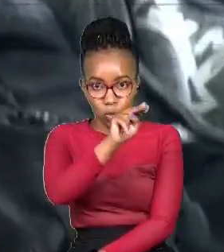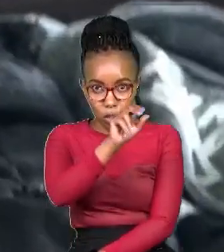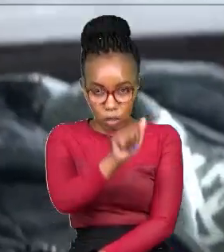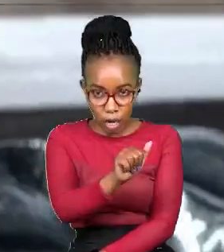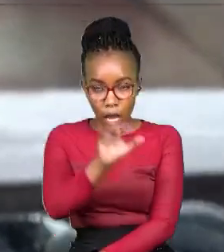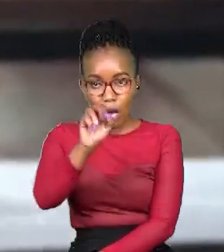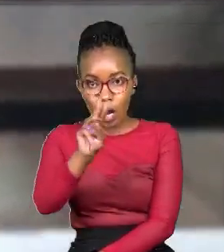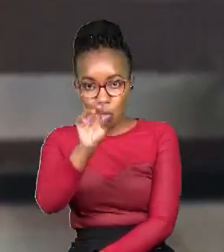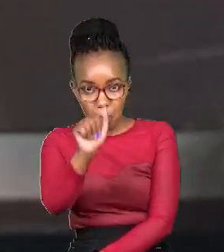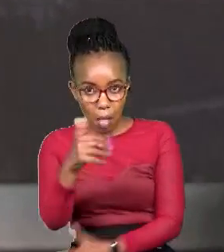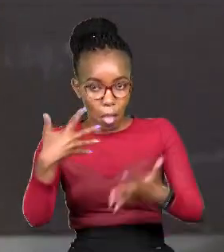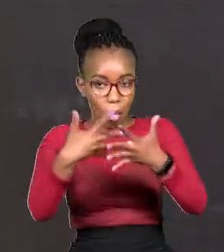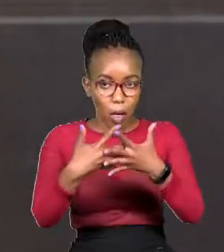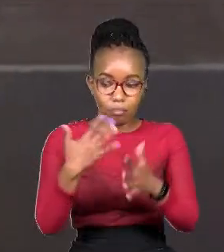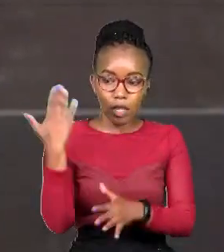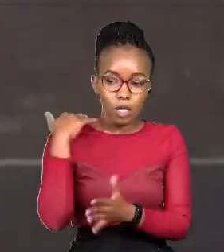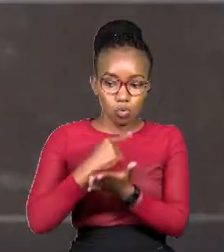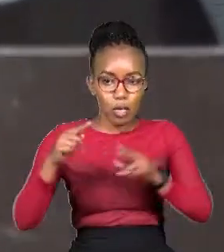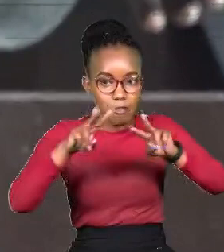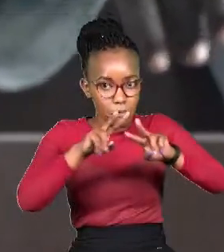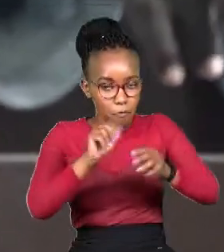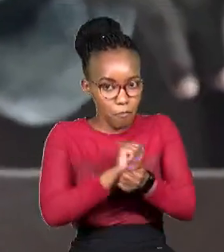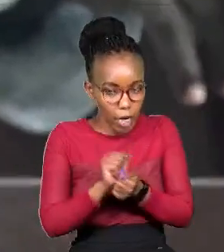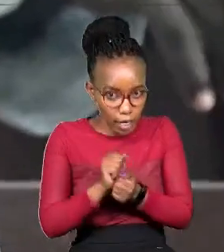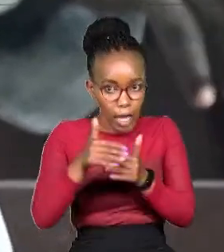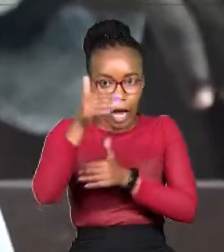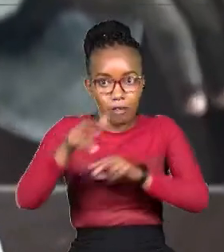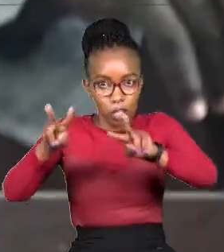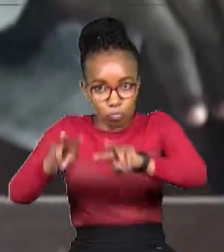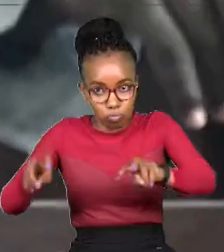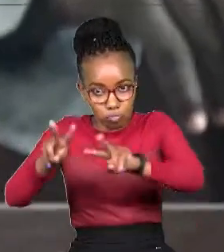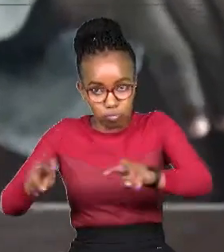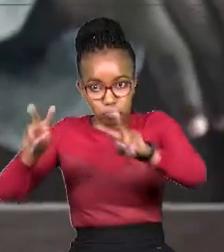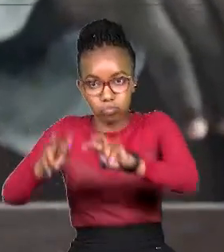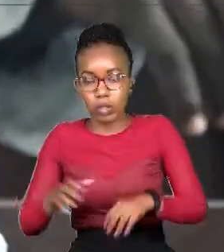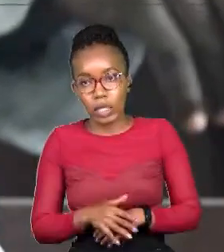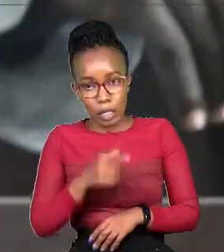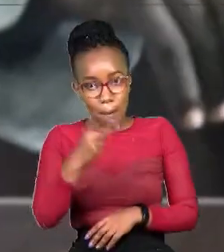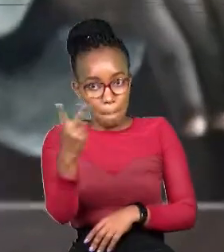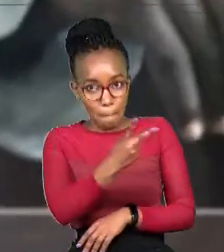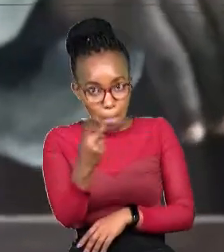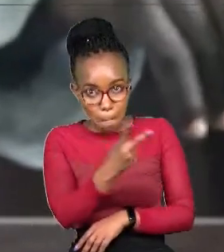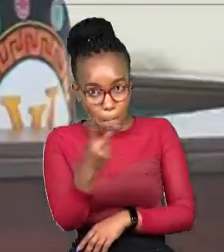were arrested last week on Friday after investigation linked them to the strike and closure of the school 2 months ago.